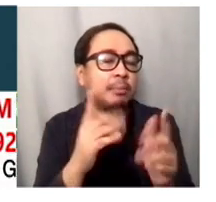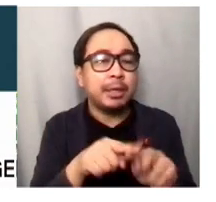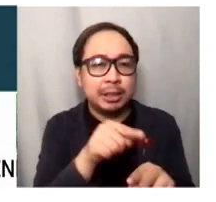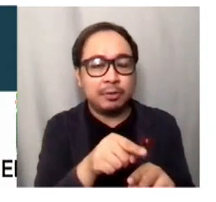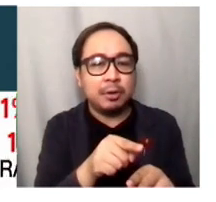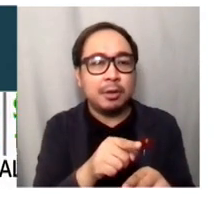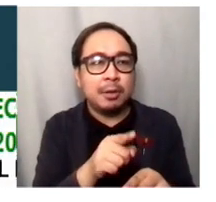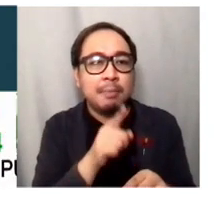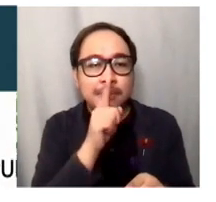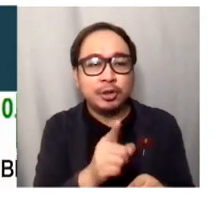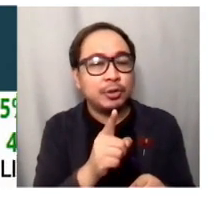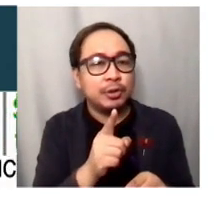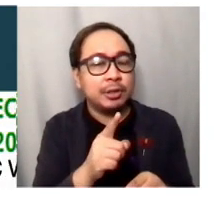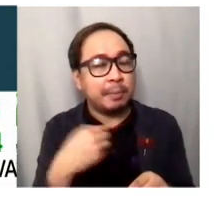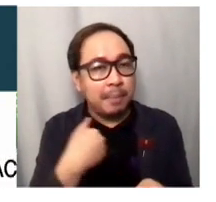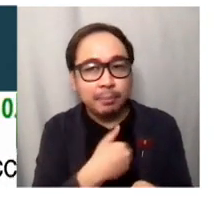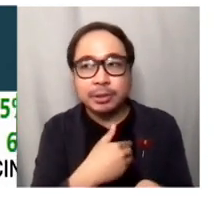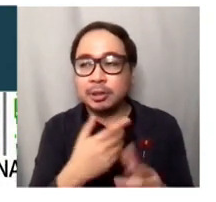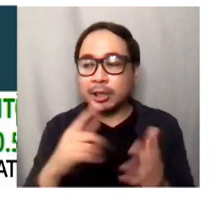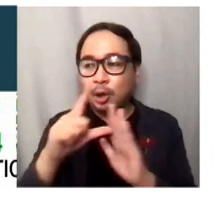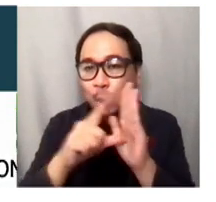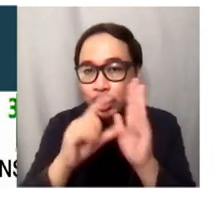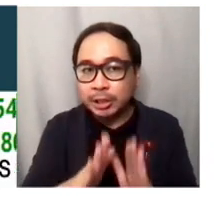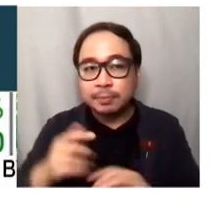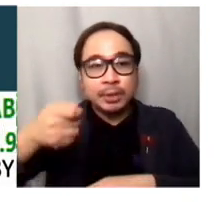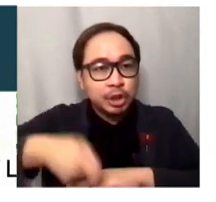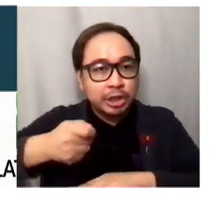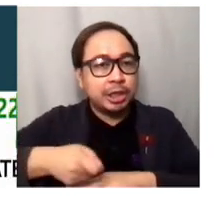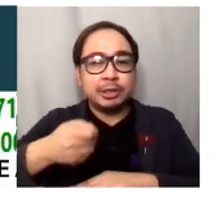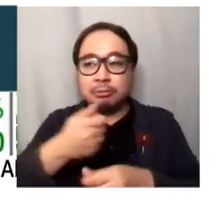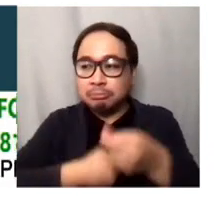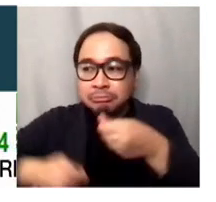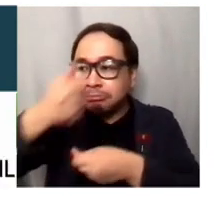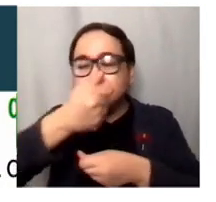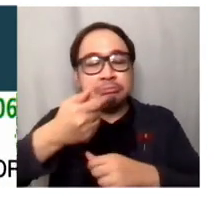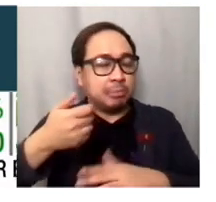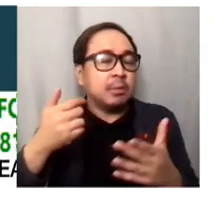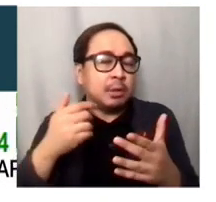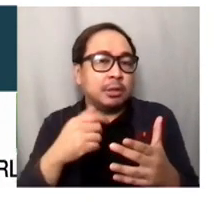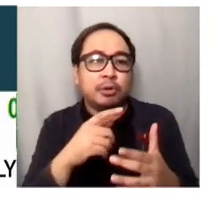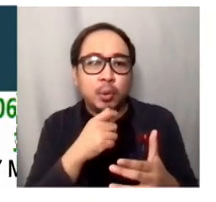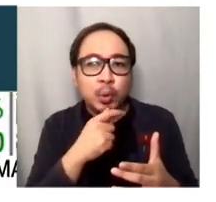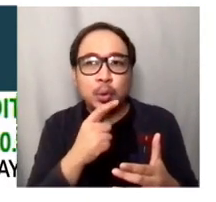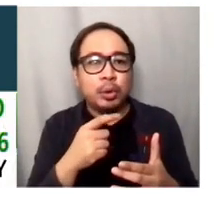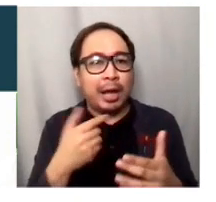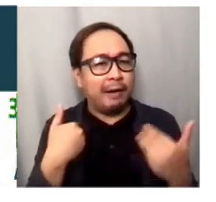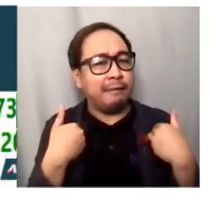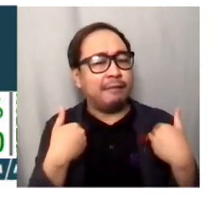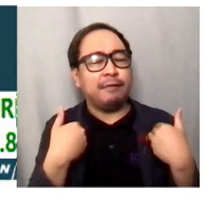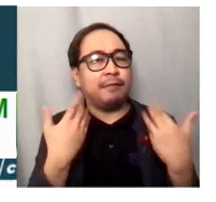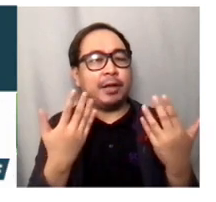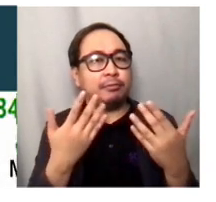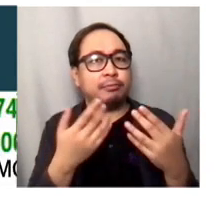the lawyers, the judges, and everybody else, that we are talking with those who have command of the whole